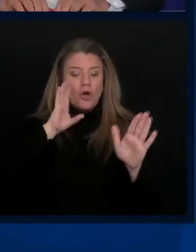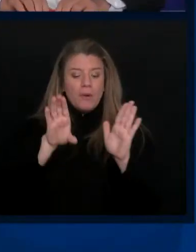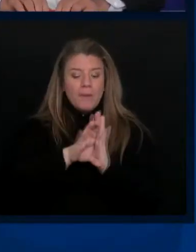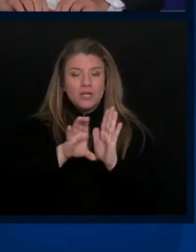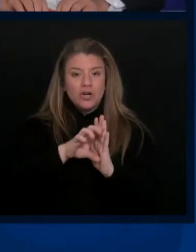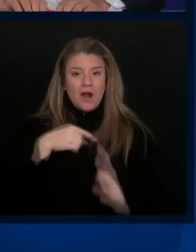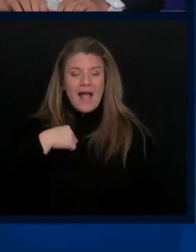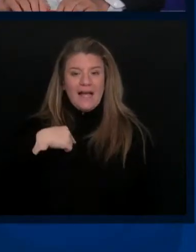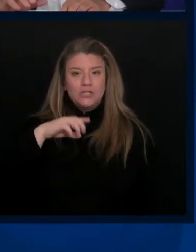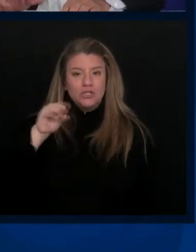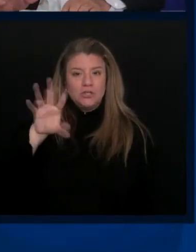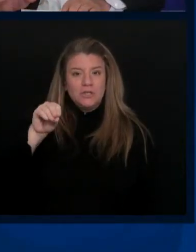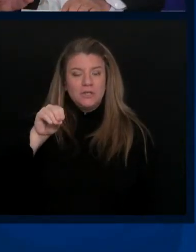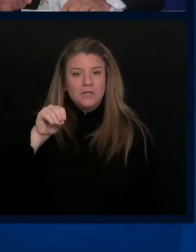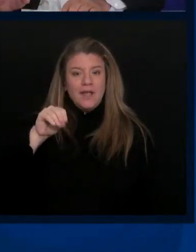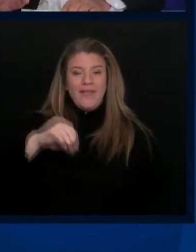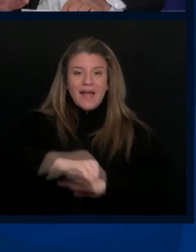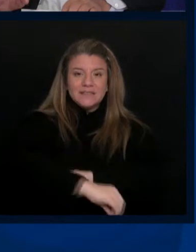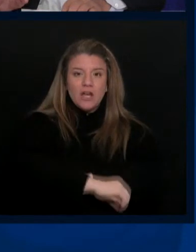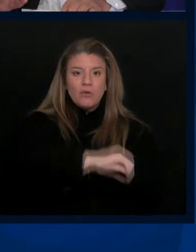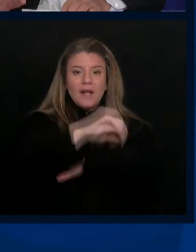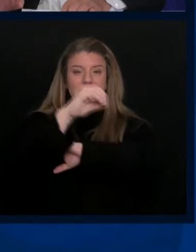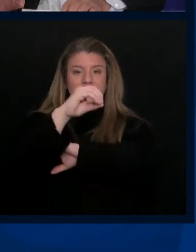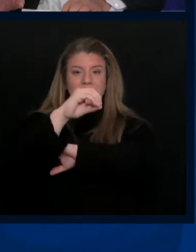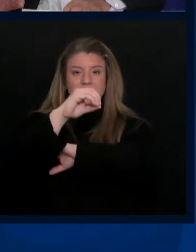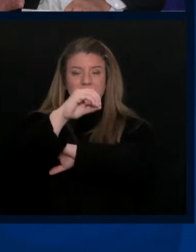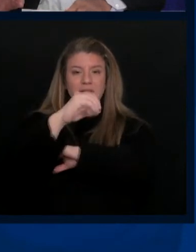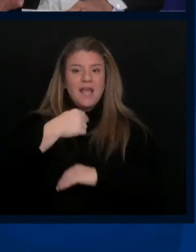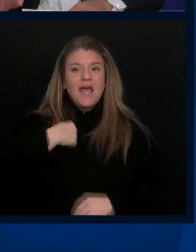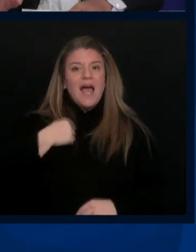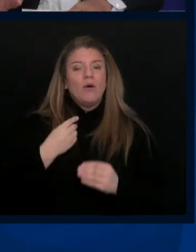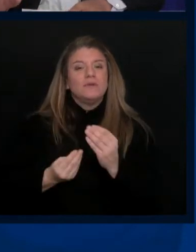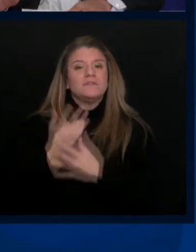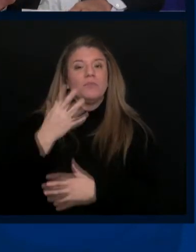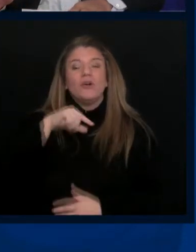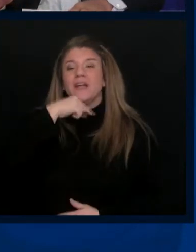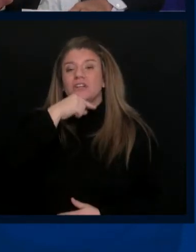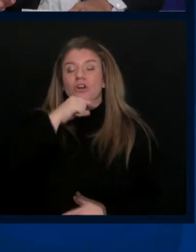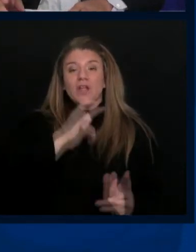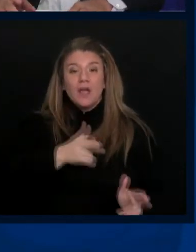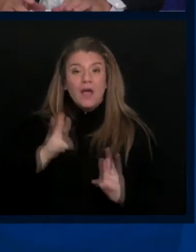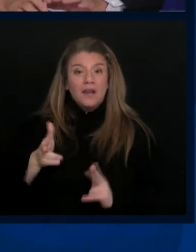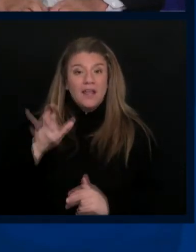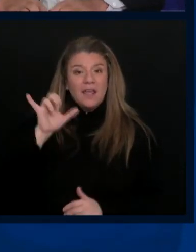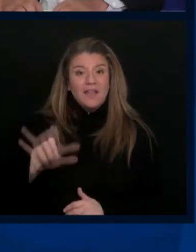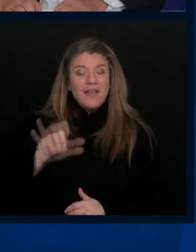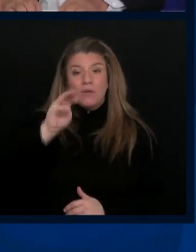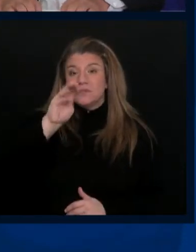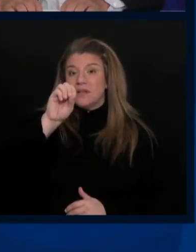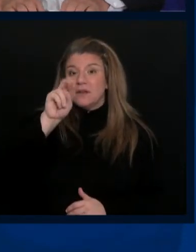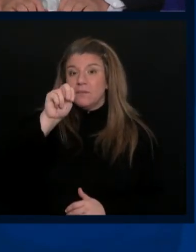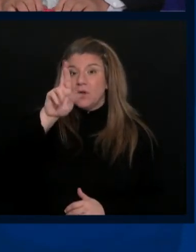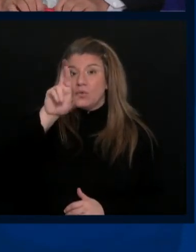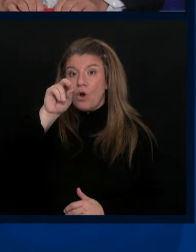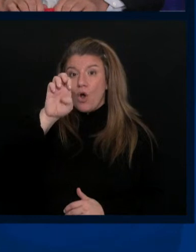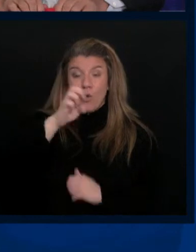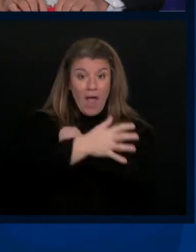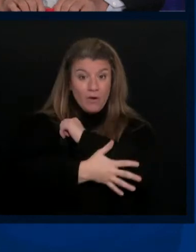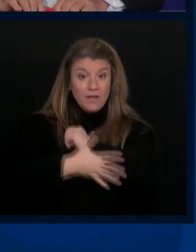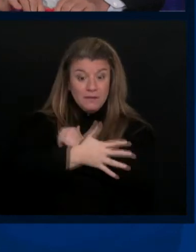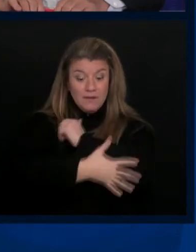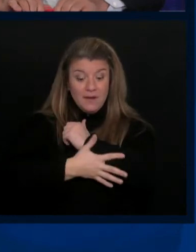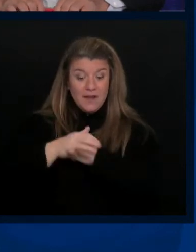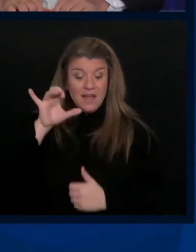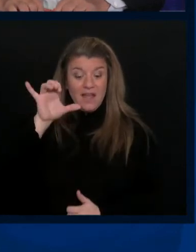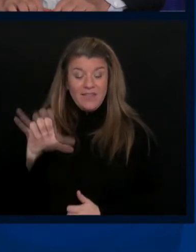know, at sunrise. I was spring turkey hunting, and that was in Monroe County, and that's